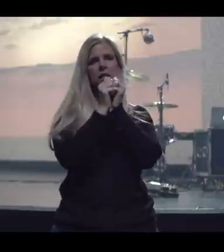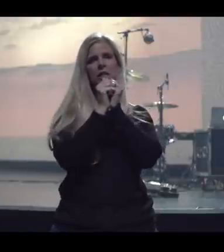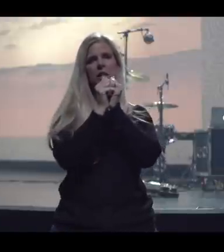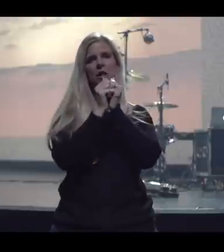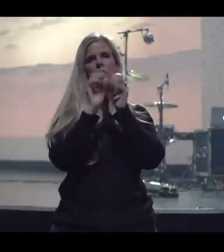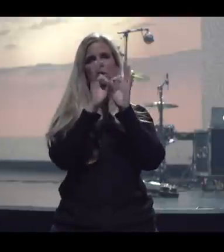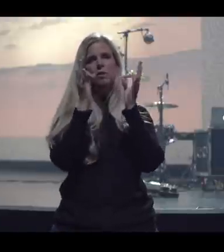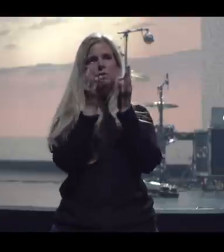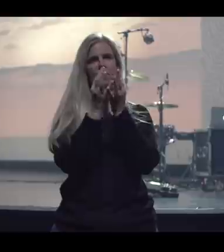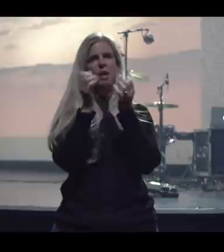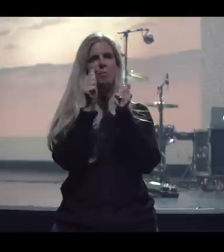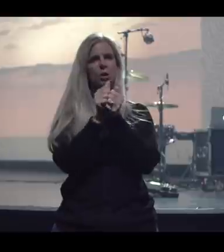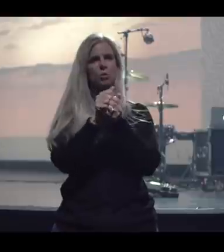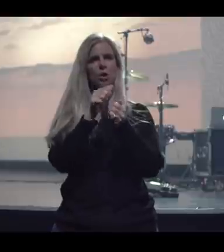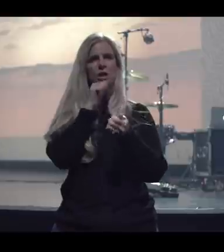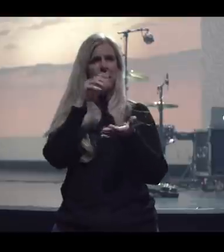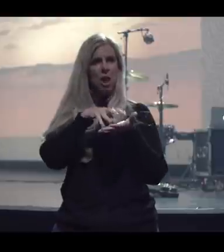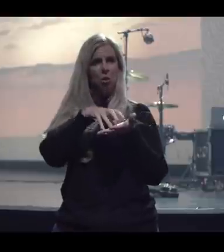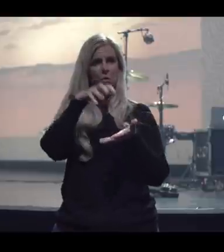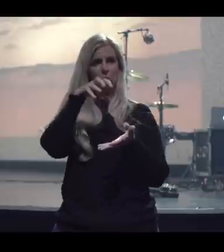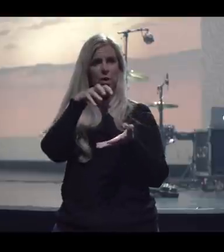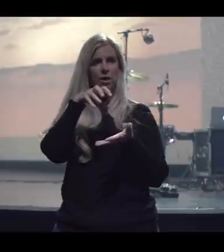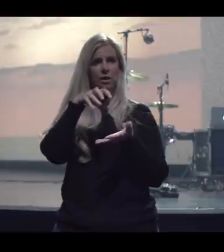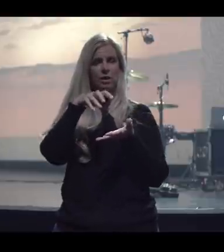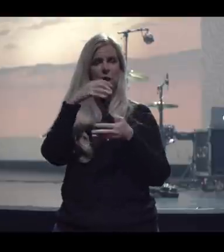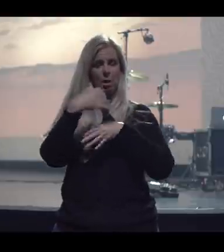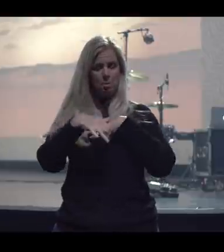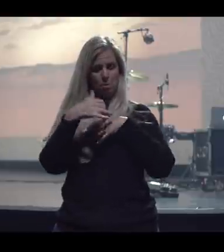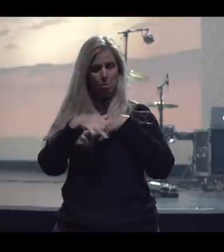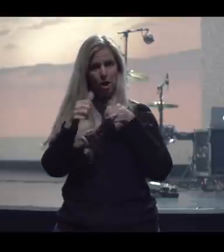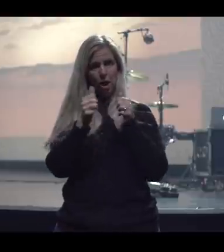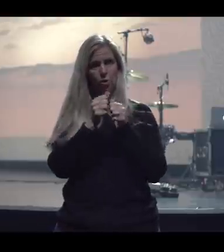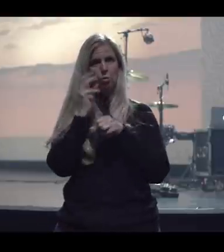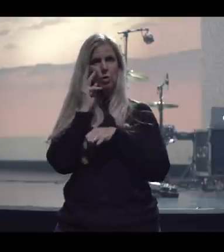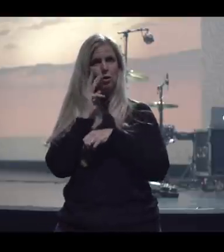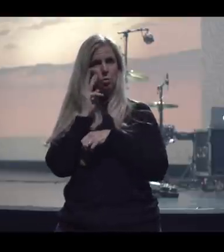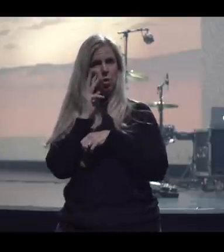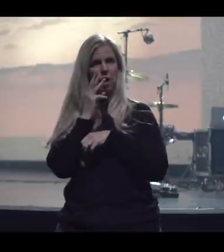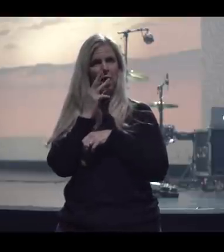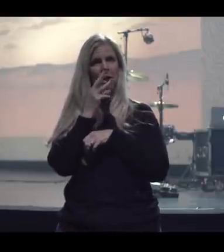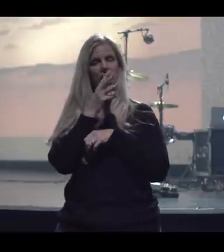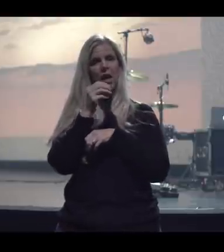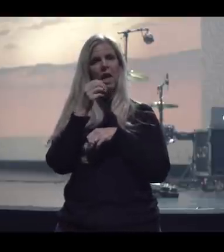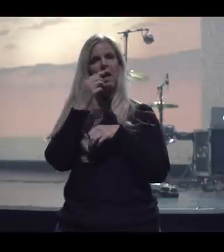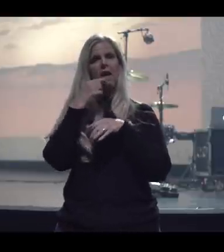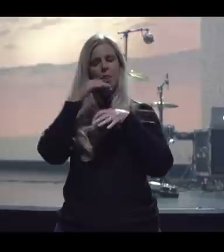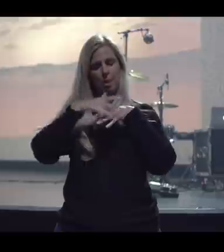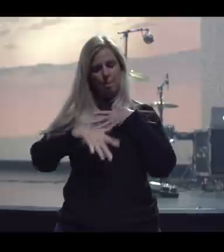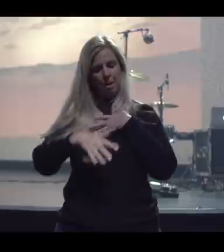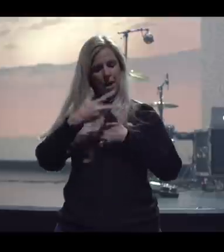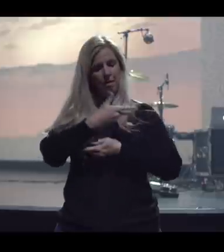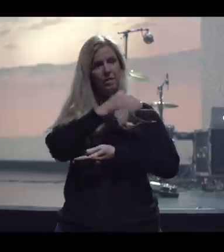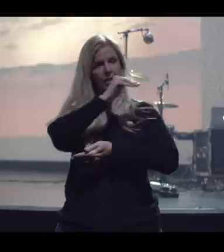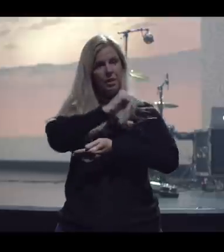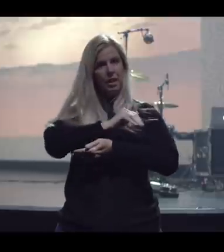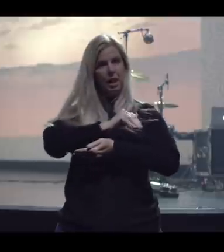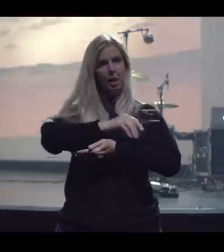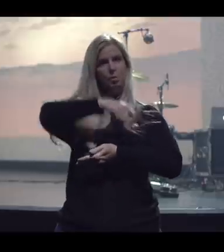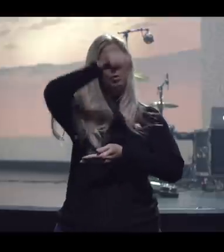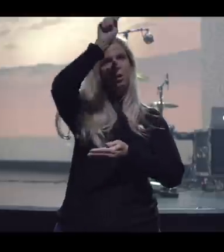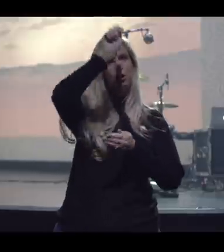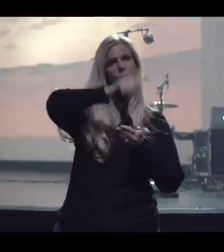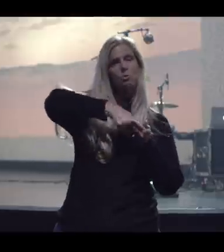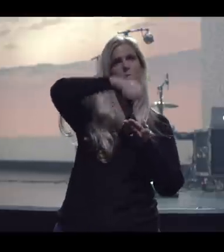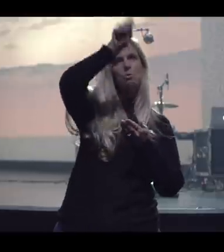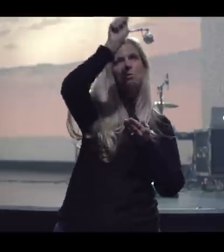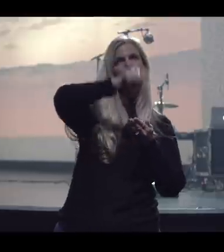with unleavened bread, along with wine, but the blood of the lamb you paint on the doorposts of your